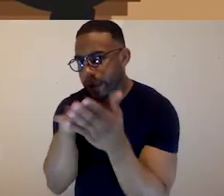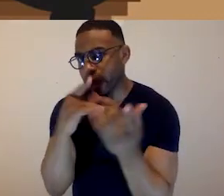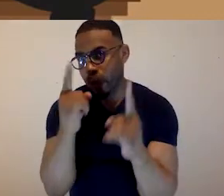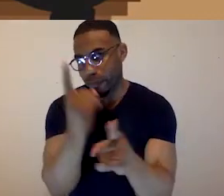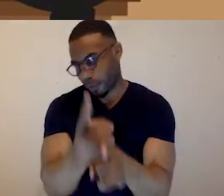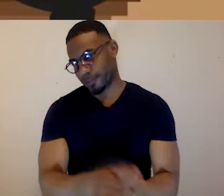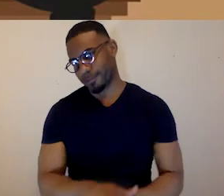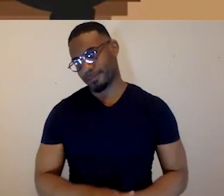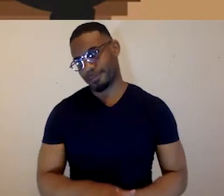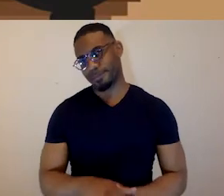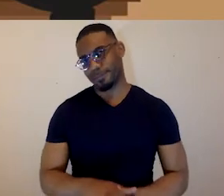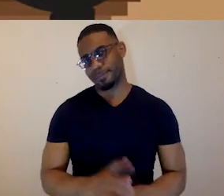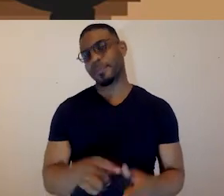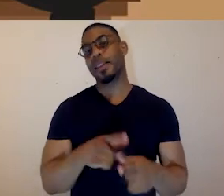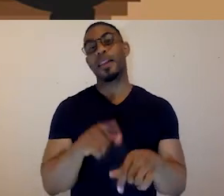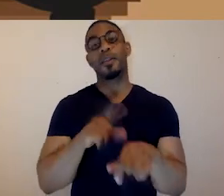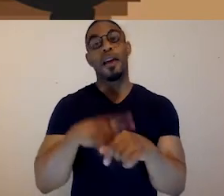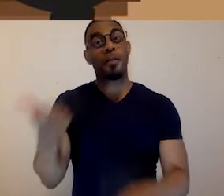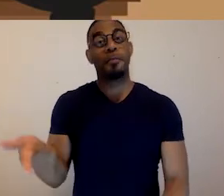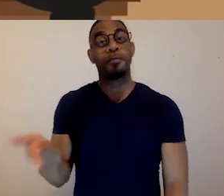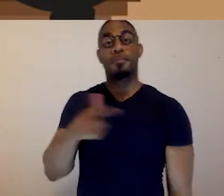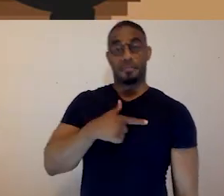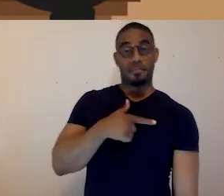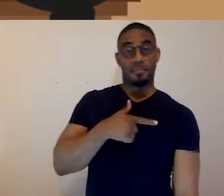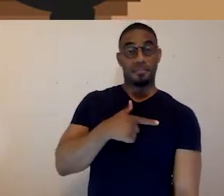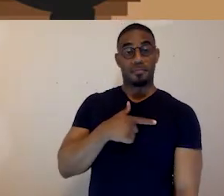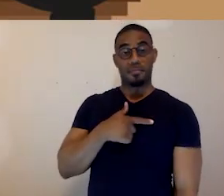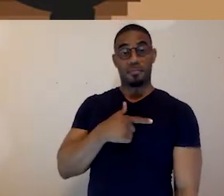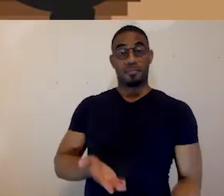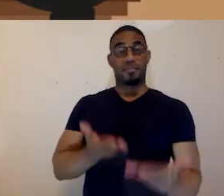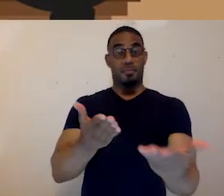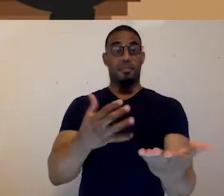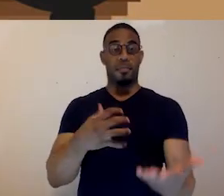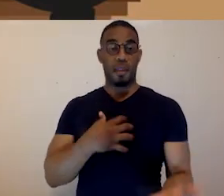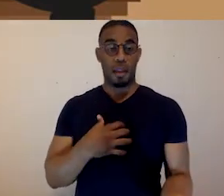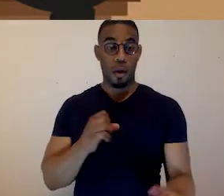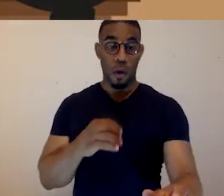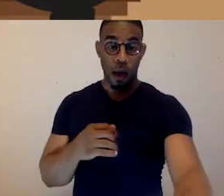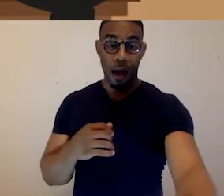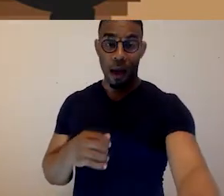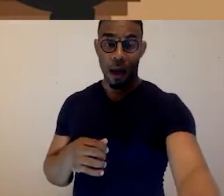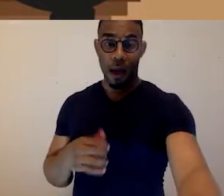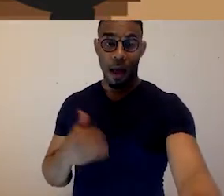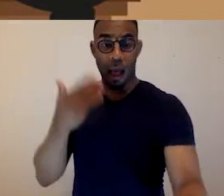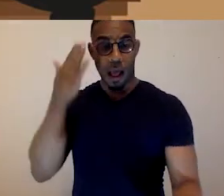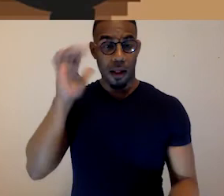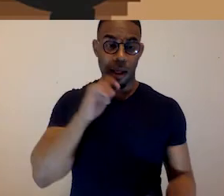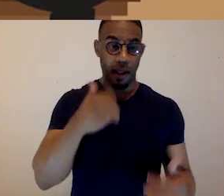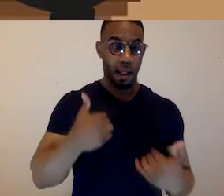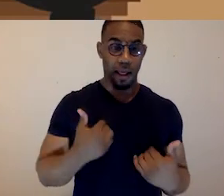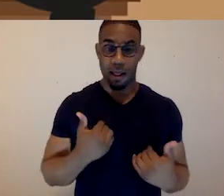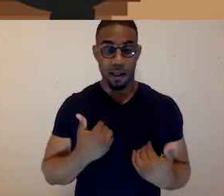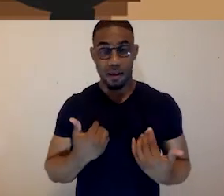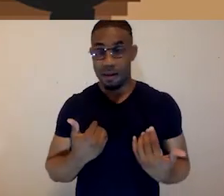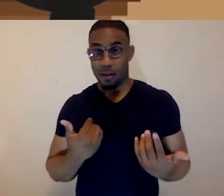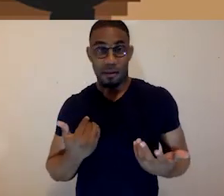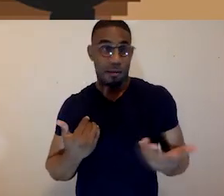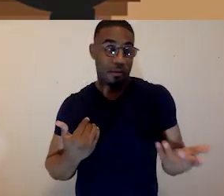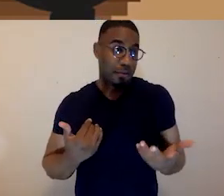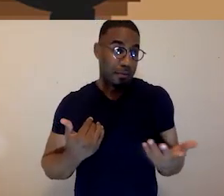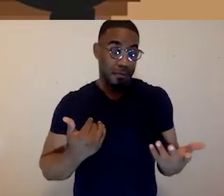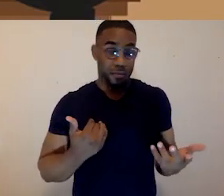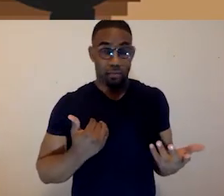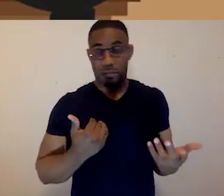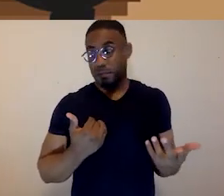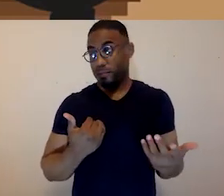right? And then it was time for me to plead my case. Well, I know I didn't have a shot at matching